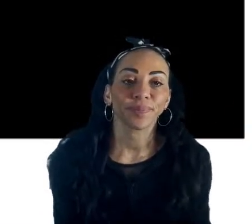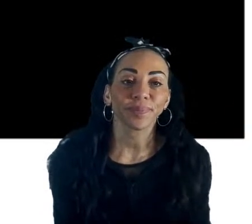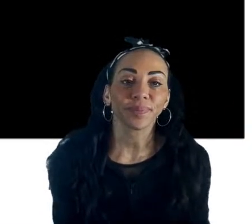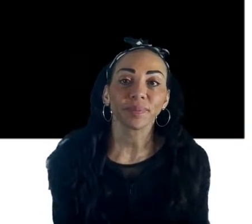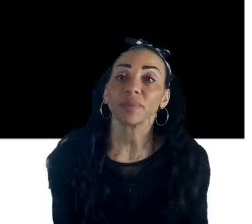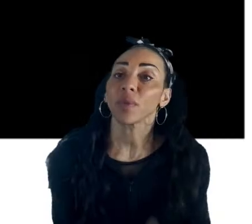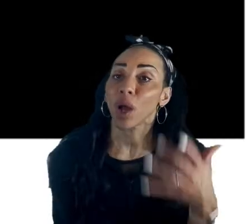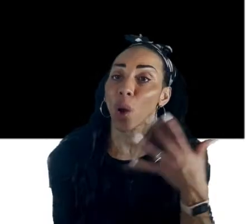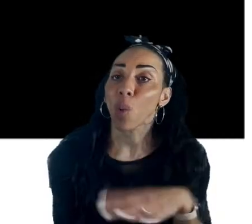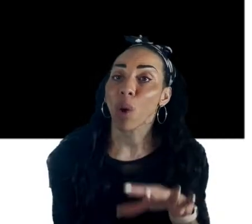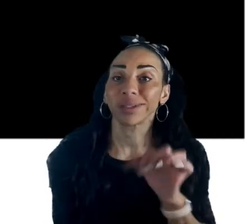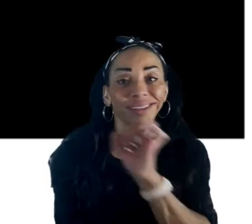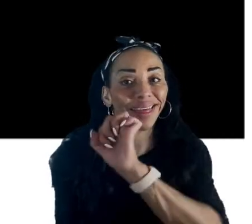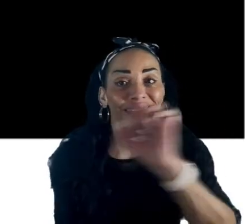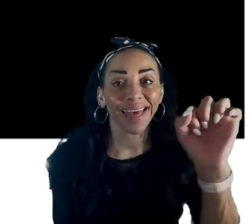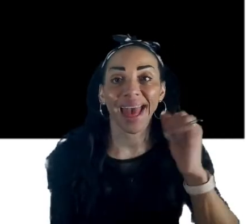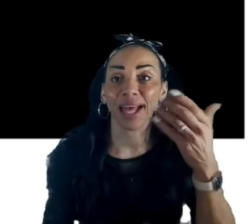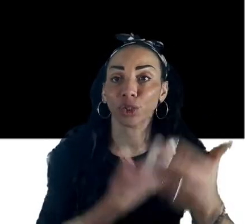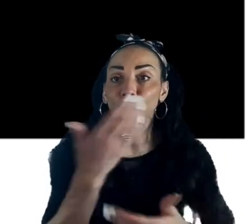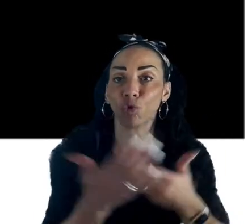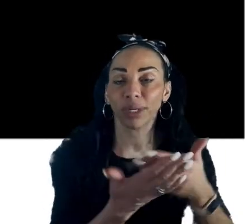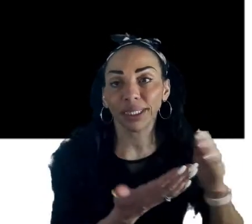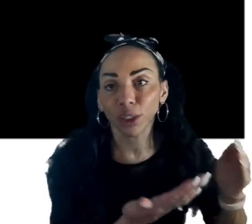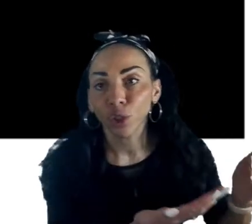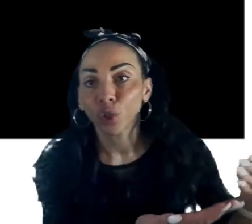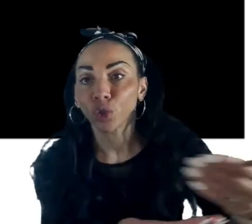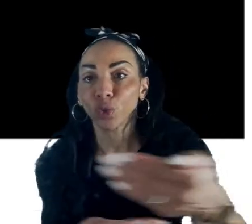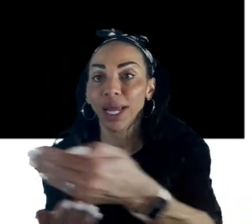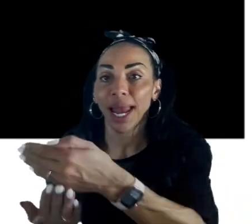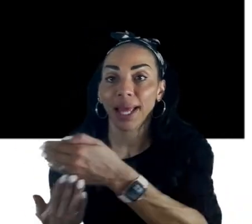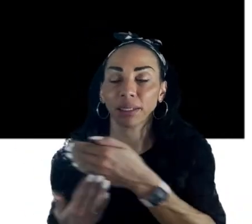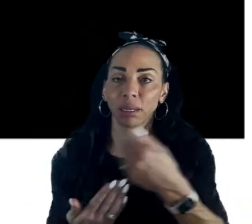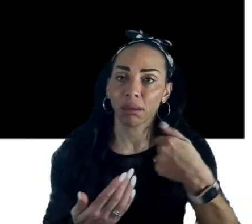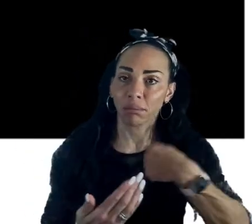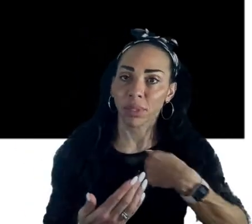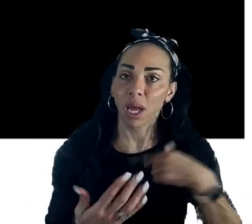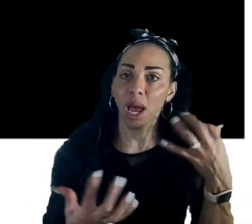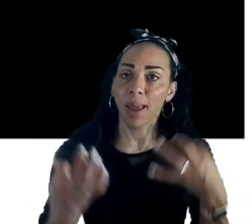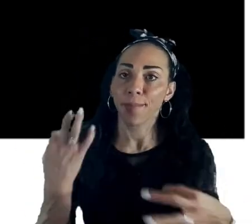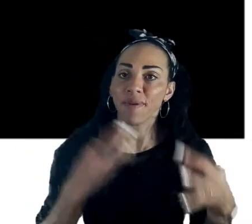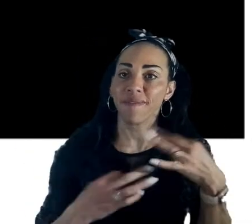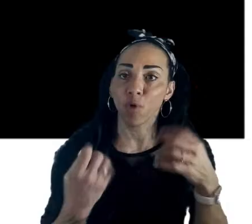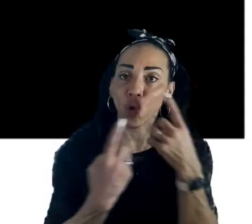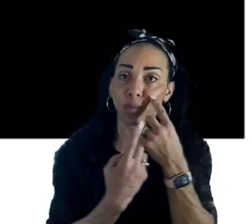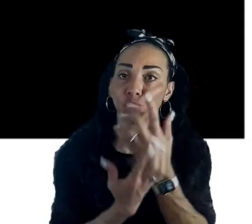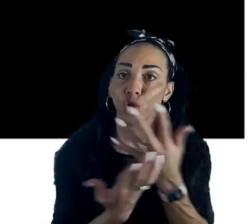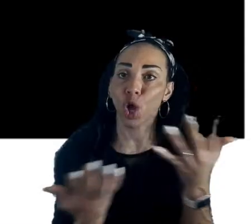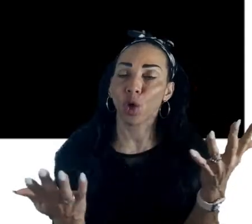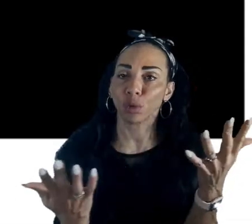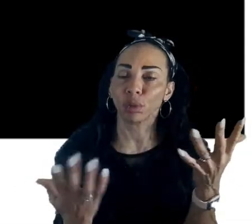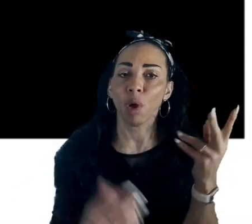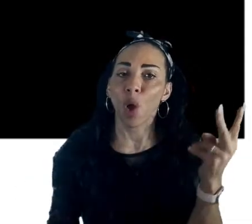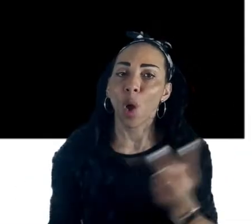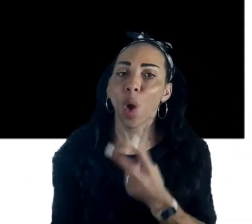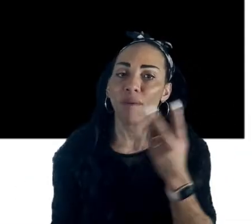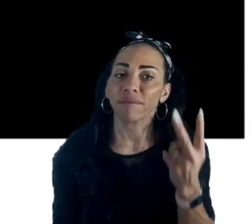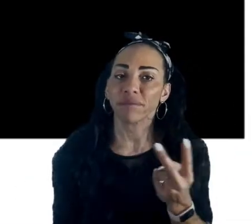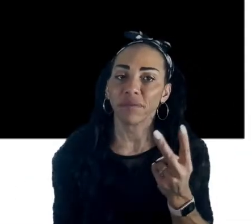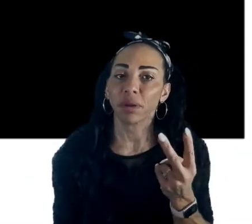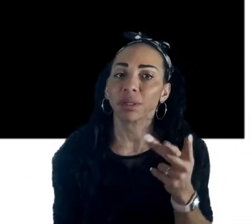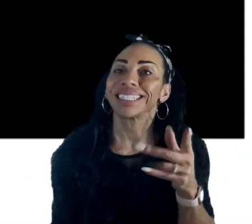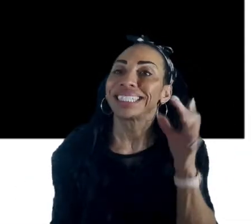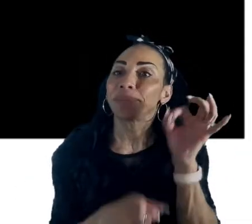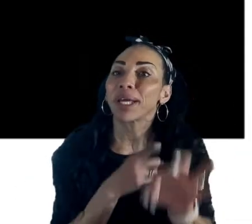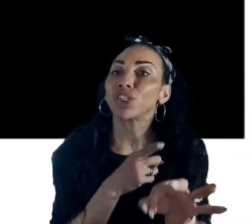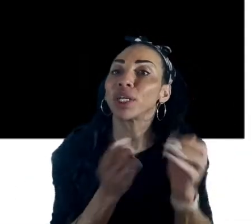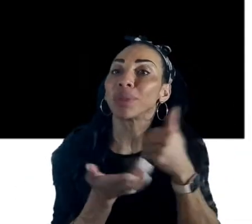people's stories, because when I perform shows, often what I'm finding is people, particularly with the Section 28 one